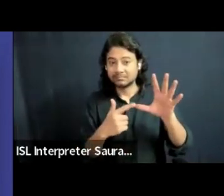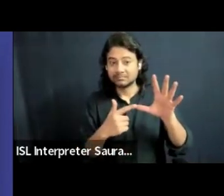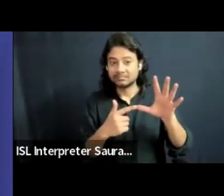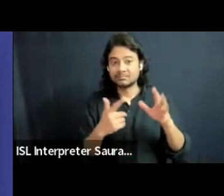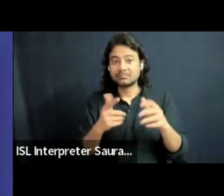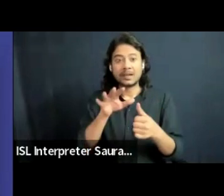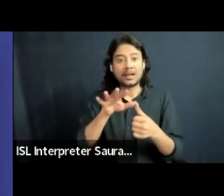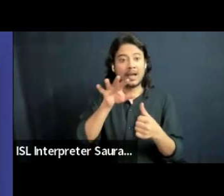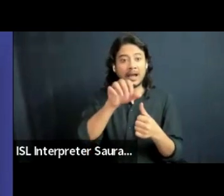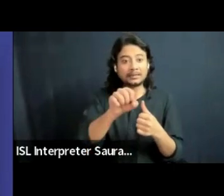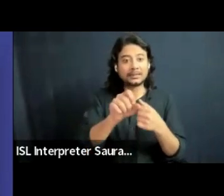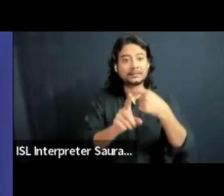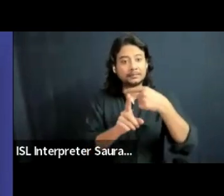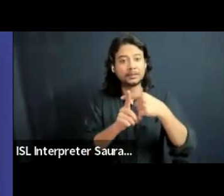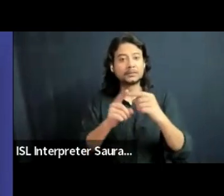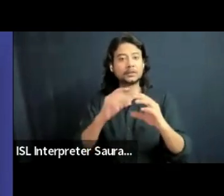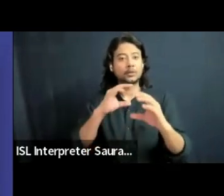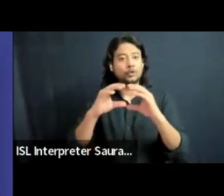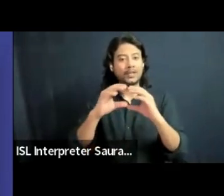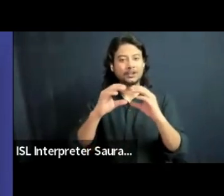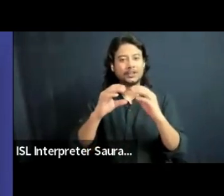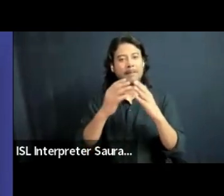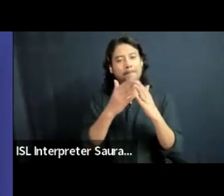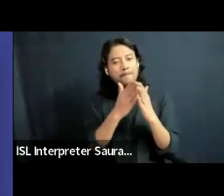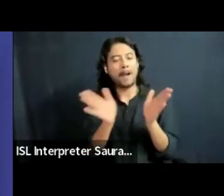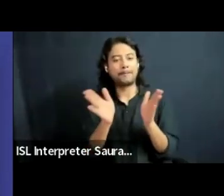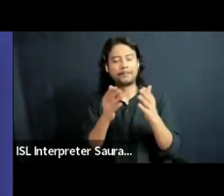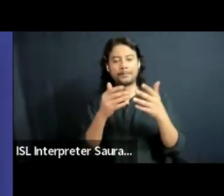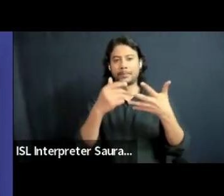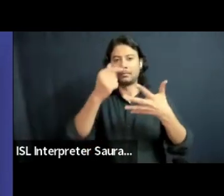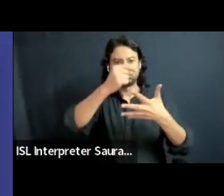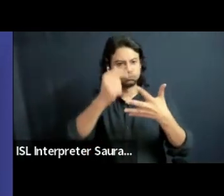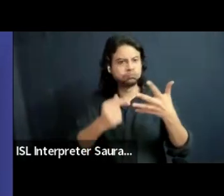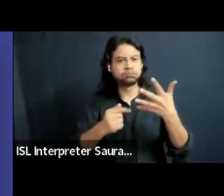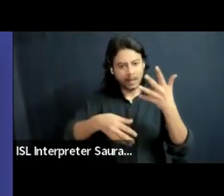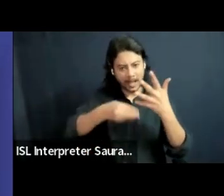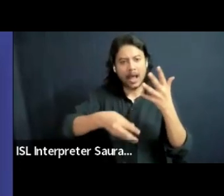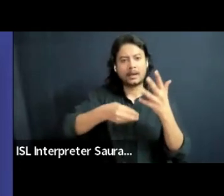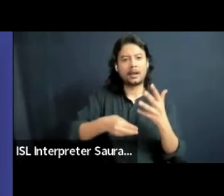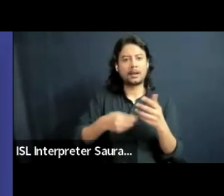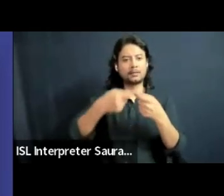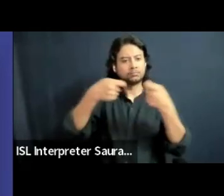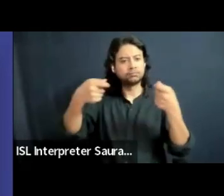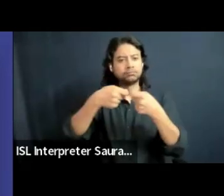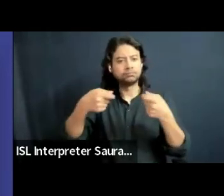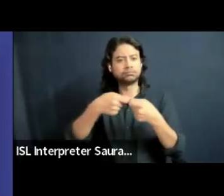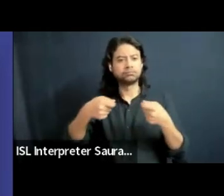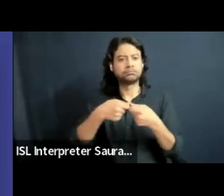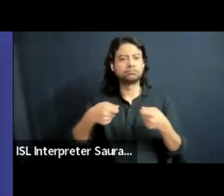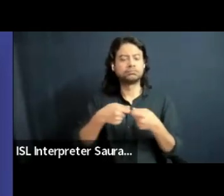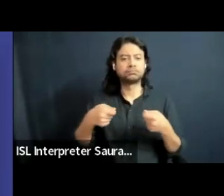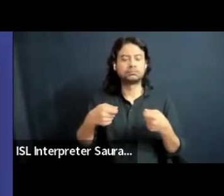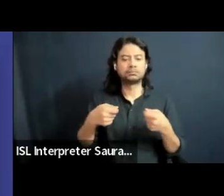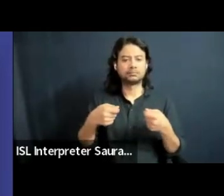in outdoors, in information and communication, in the information and communication